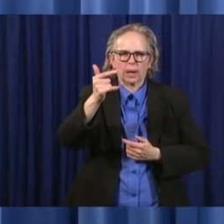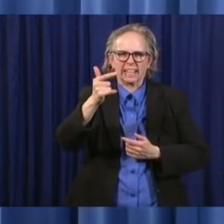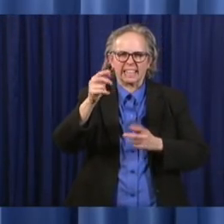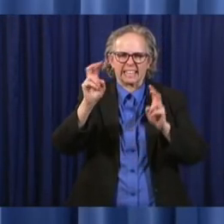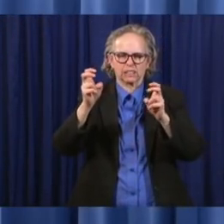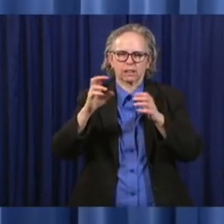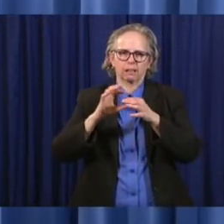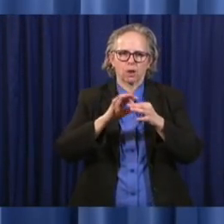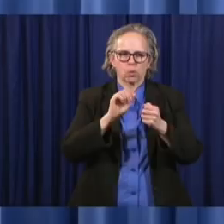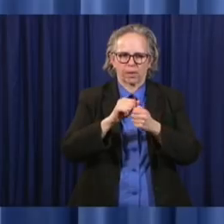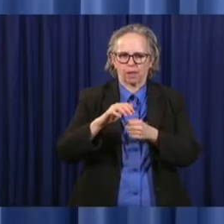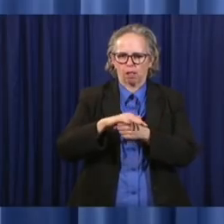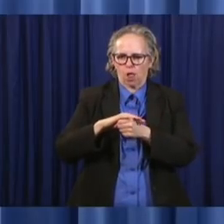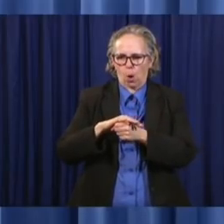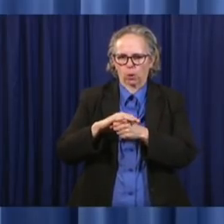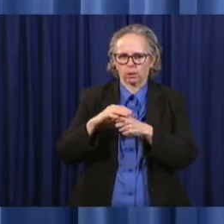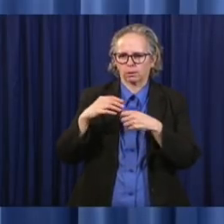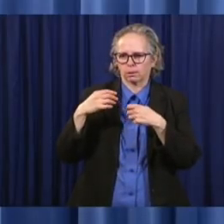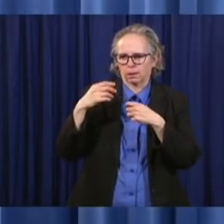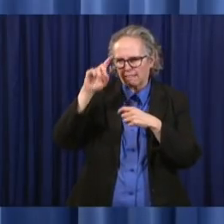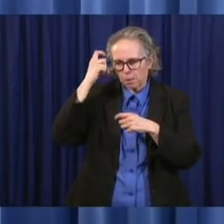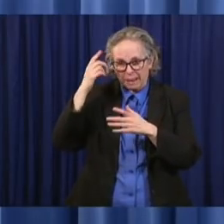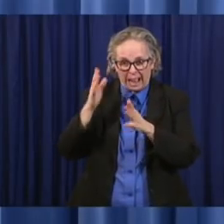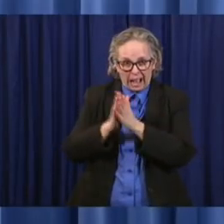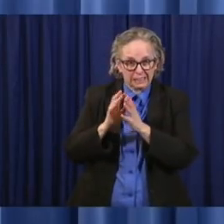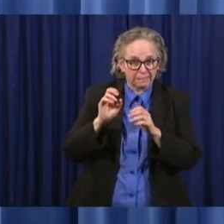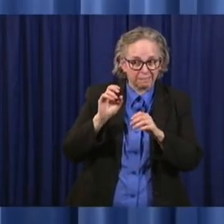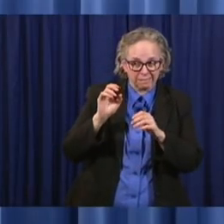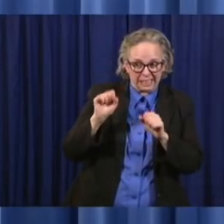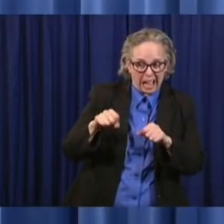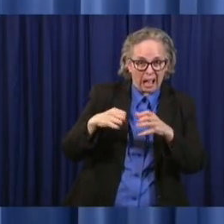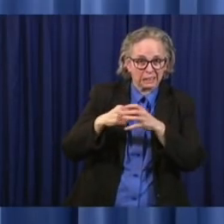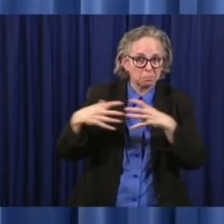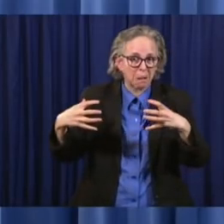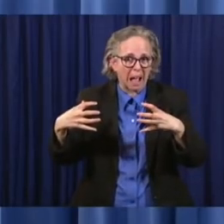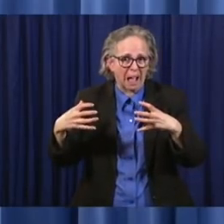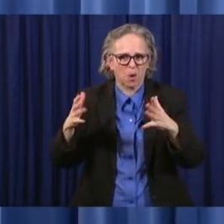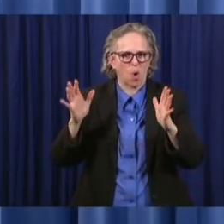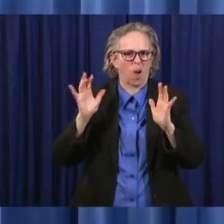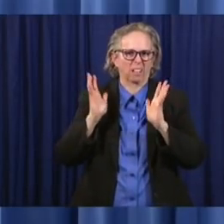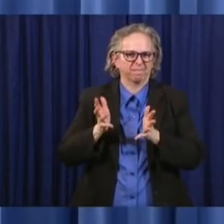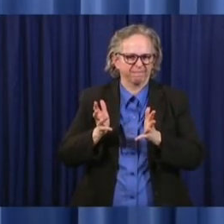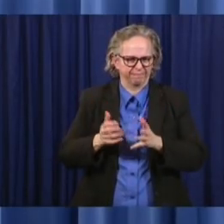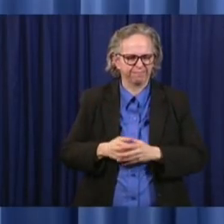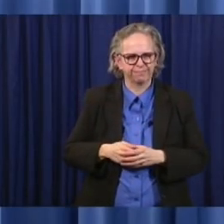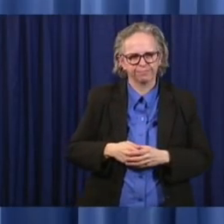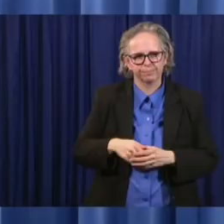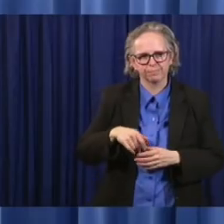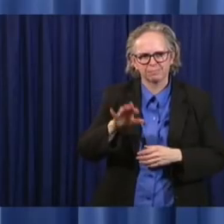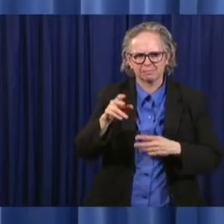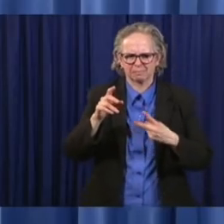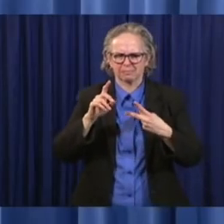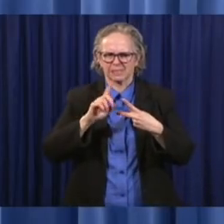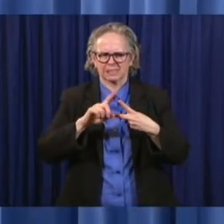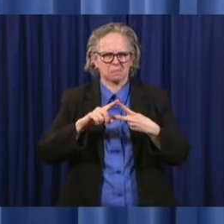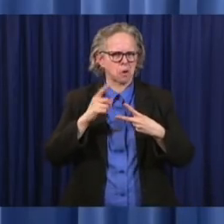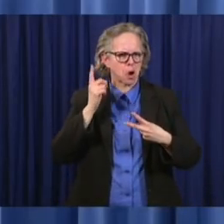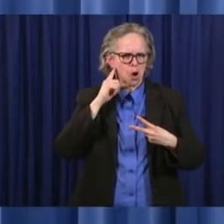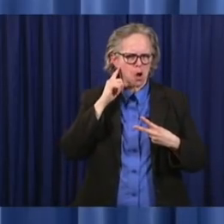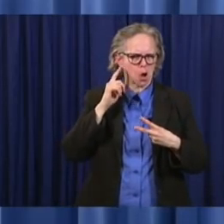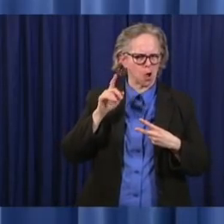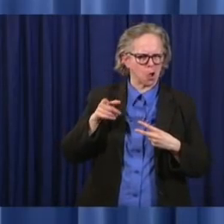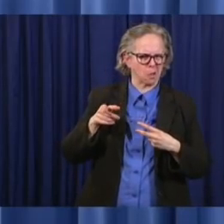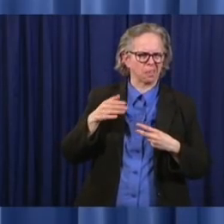far as the first part of your question, I had not heard about that. I think it depends on, are they compliant with